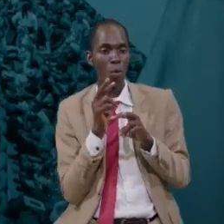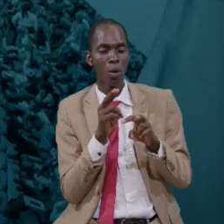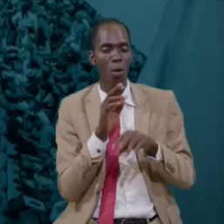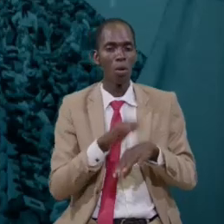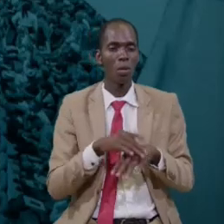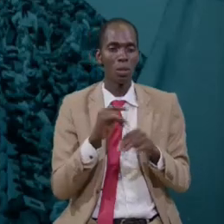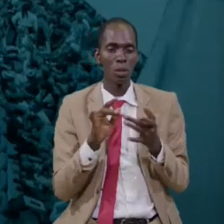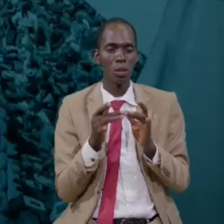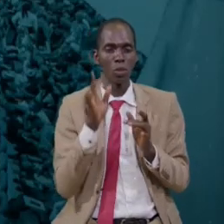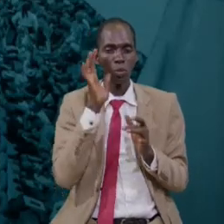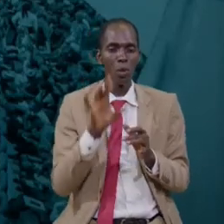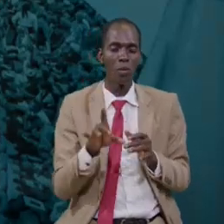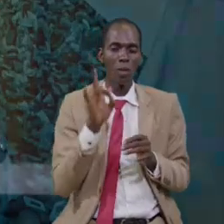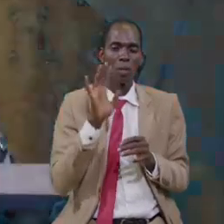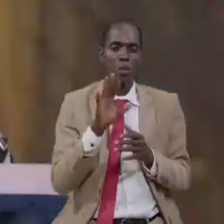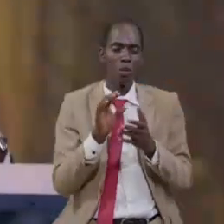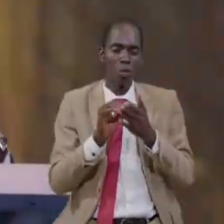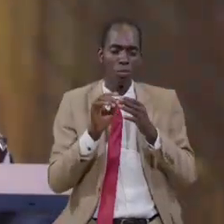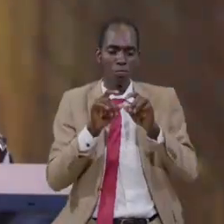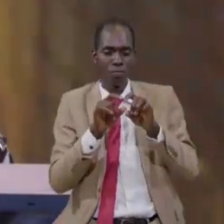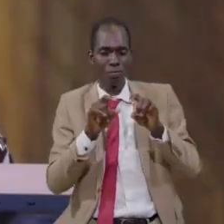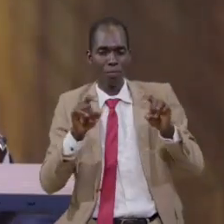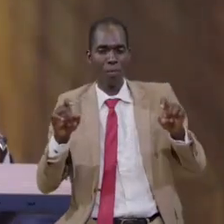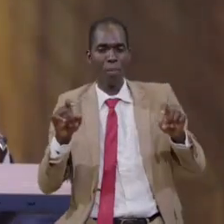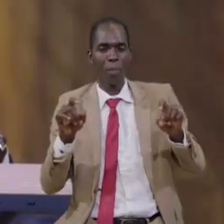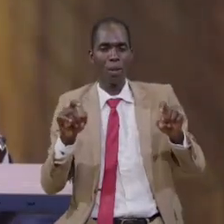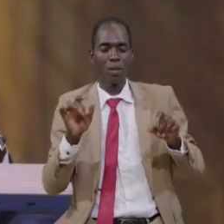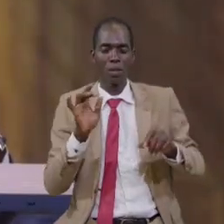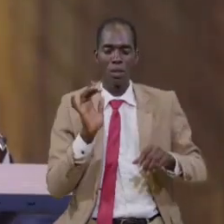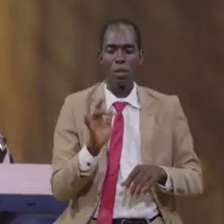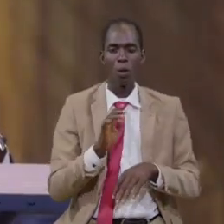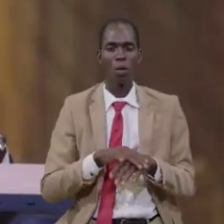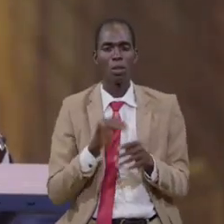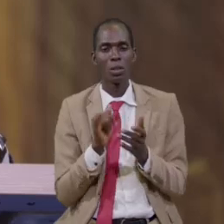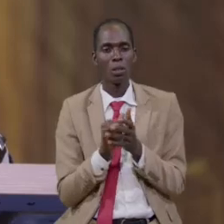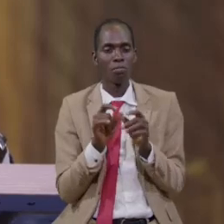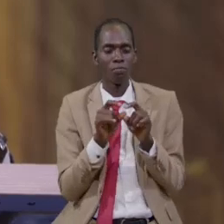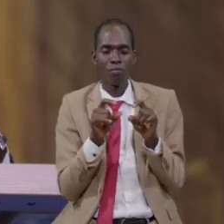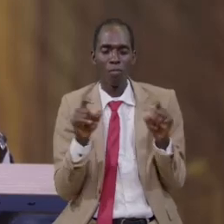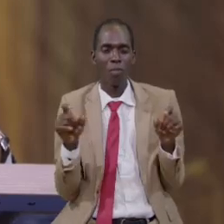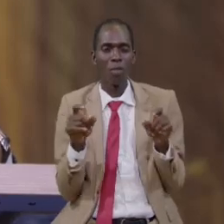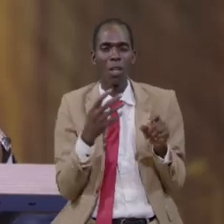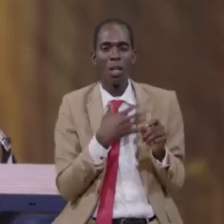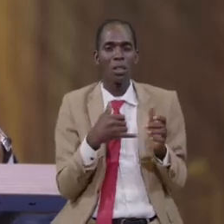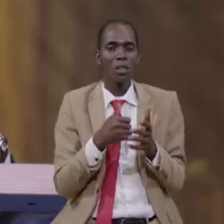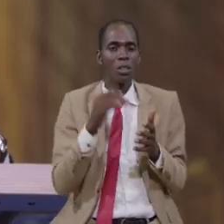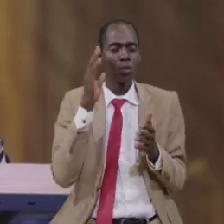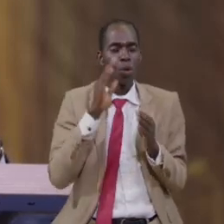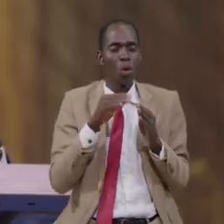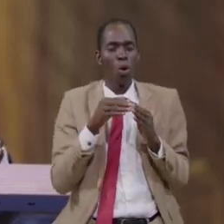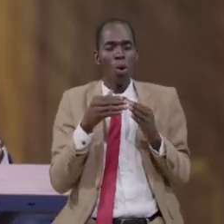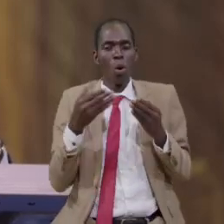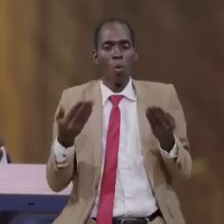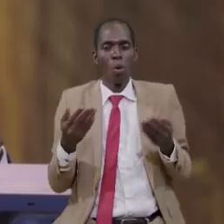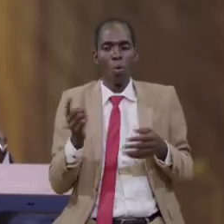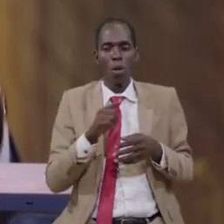Give us your details. Click it. It will open up where you fill your details, and after that